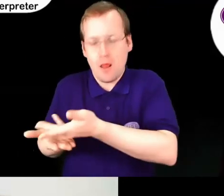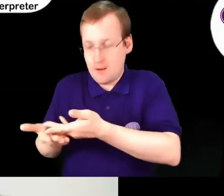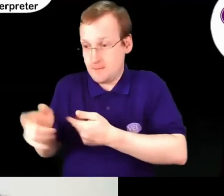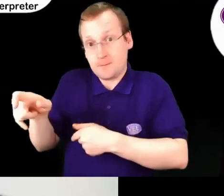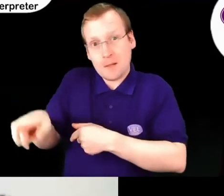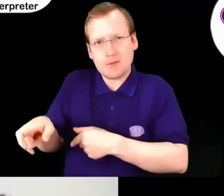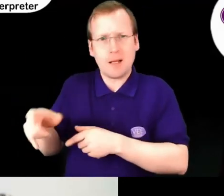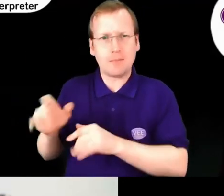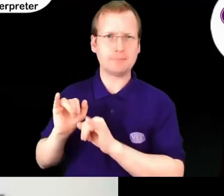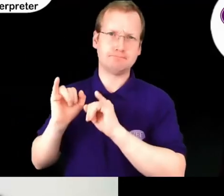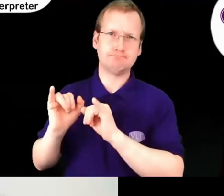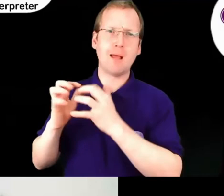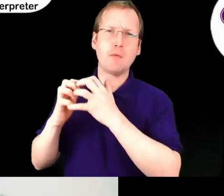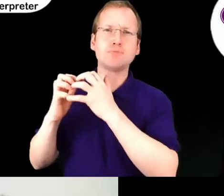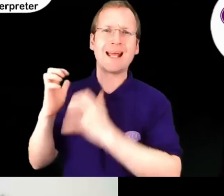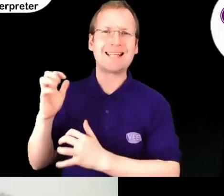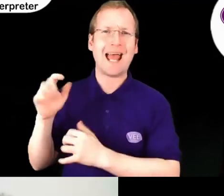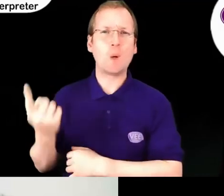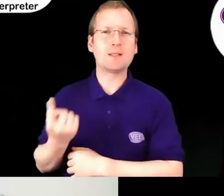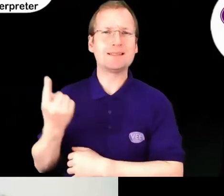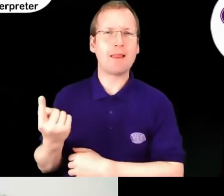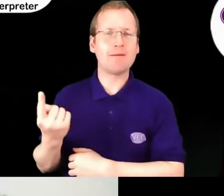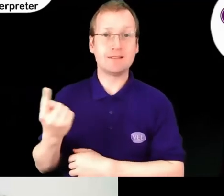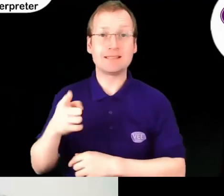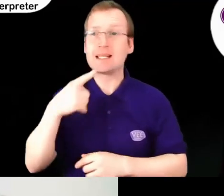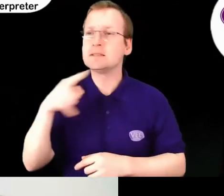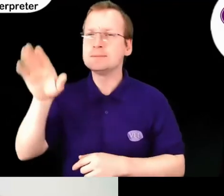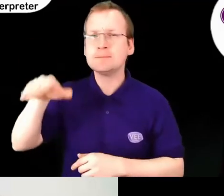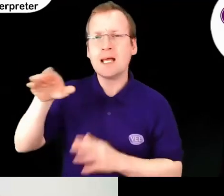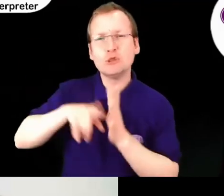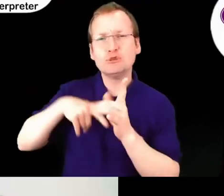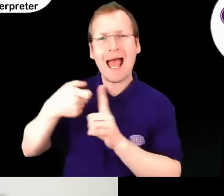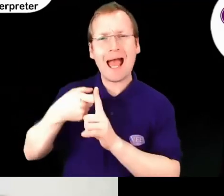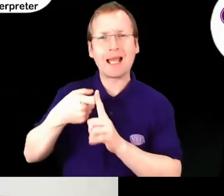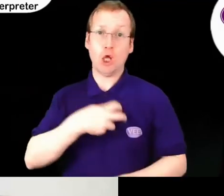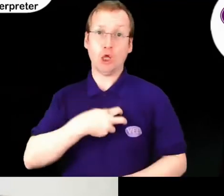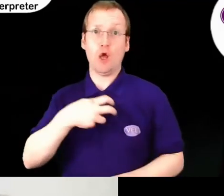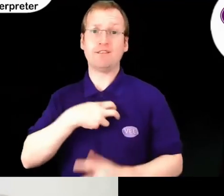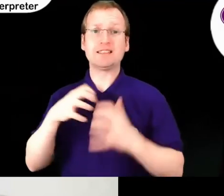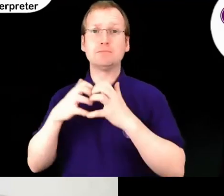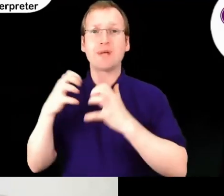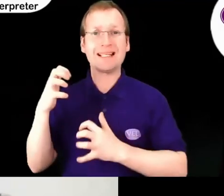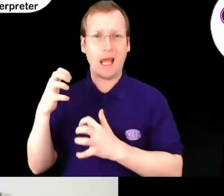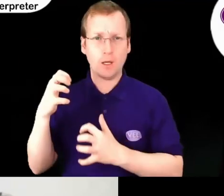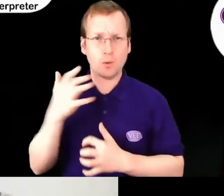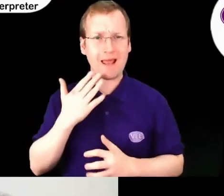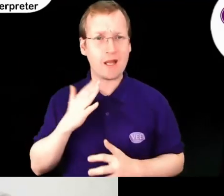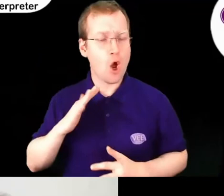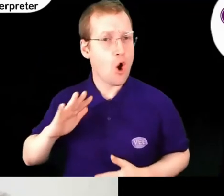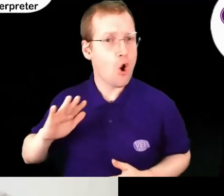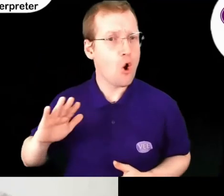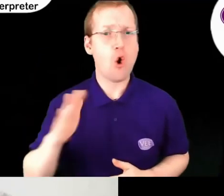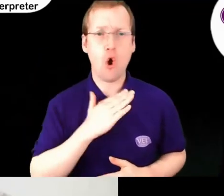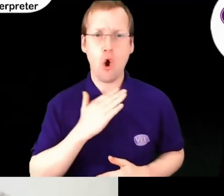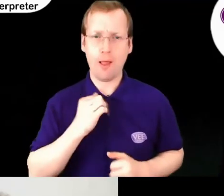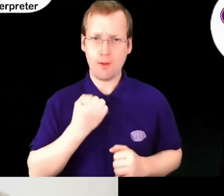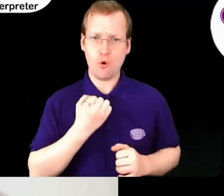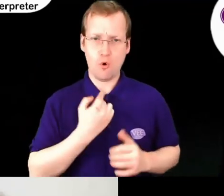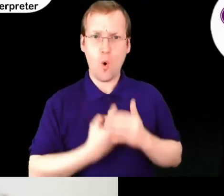breakdown. And he said to him, "Jack, a nervous breakdown happens when all your orphaned